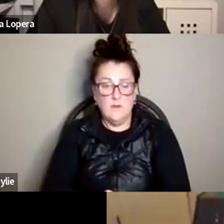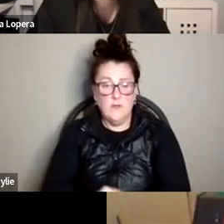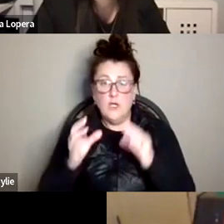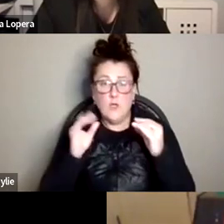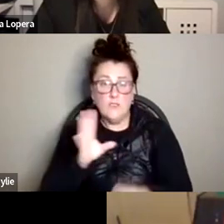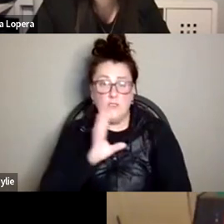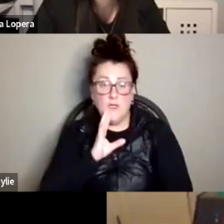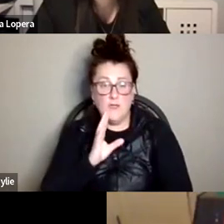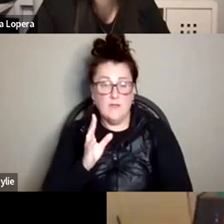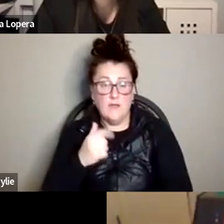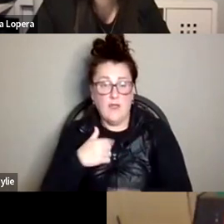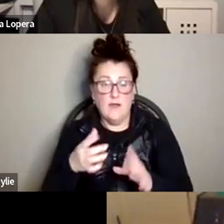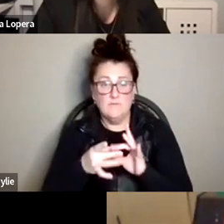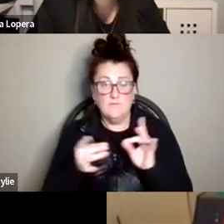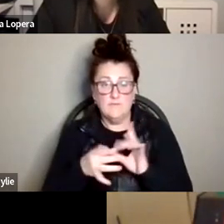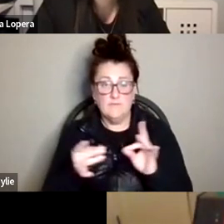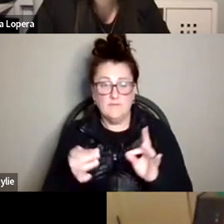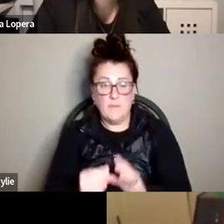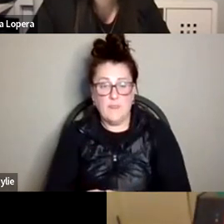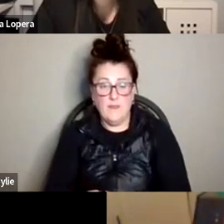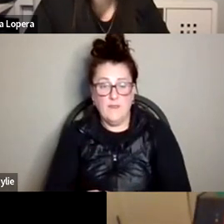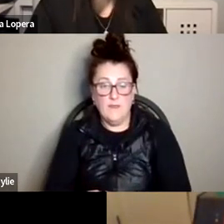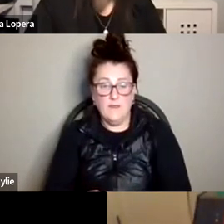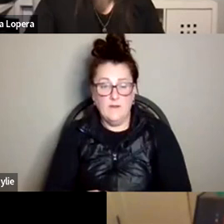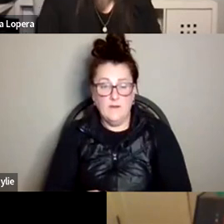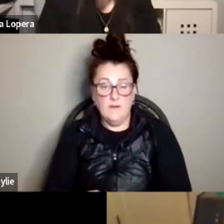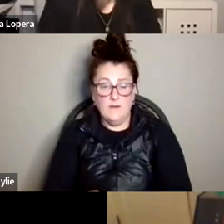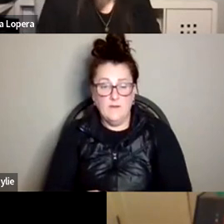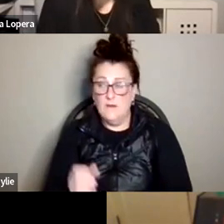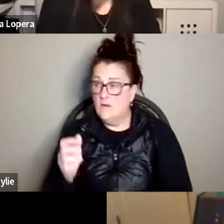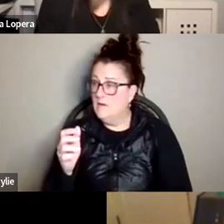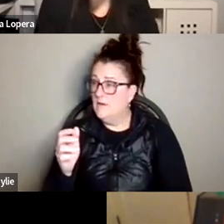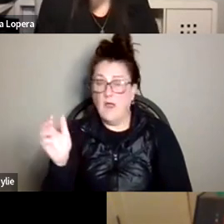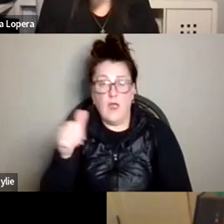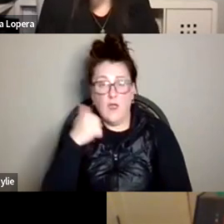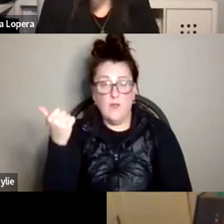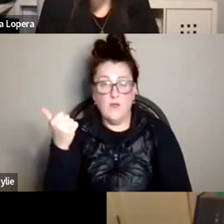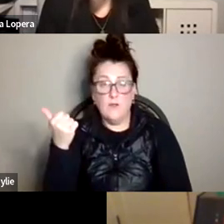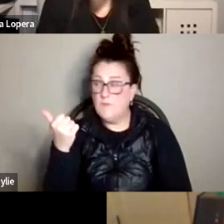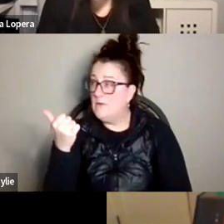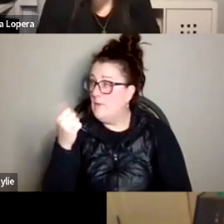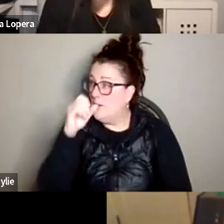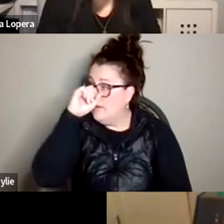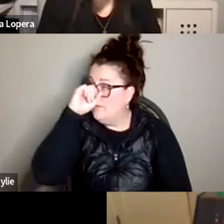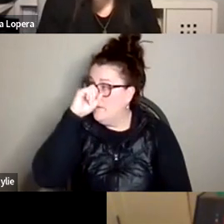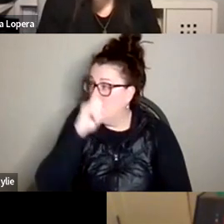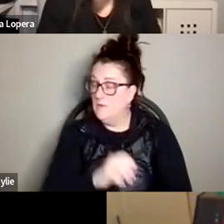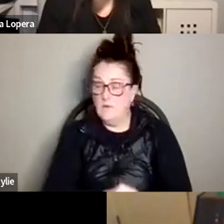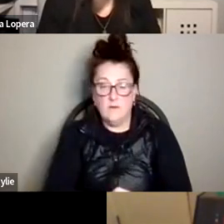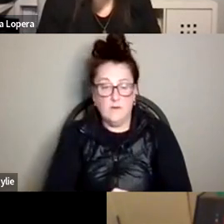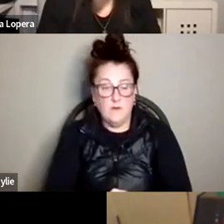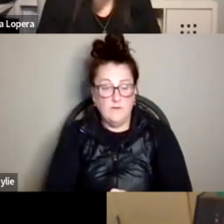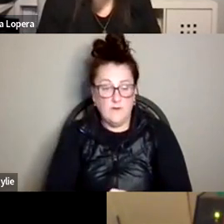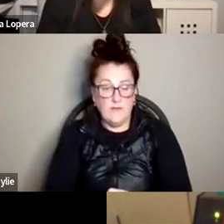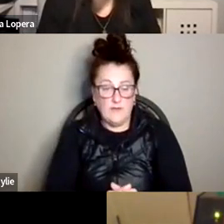say some more stuff. I wanted to mention what someone else said in the chat, and I didn't hear it spoken